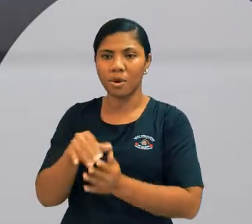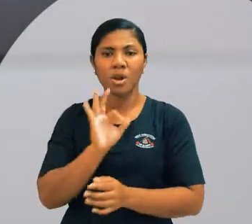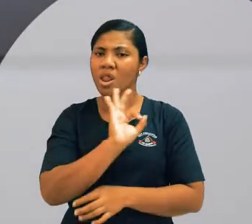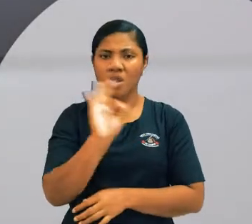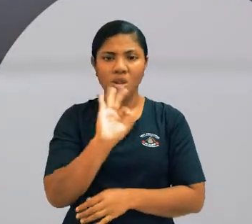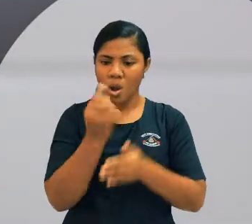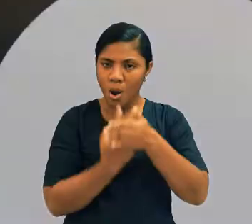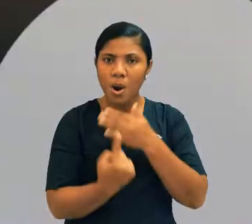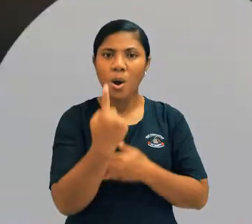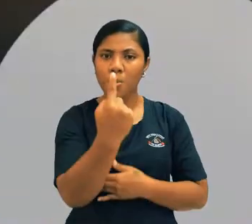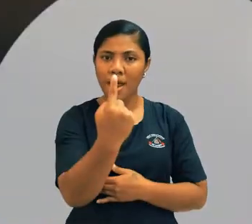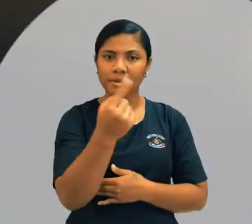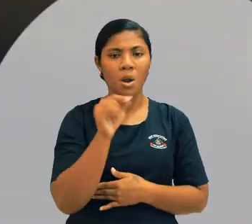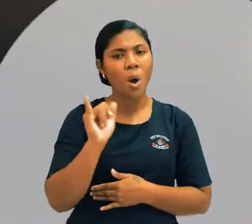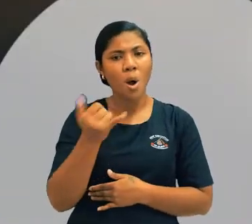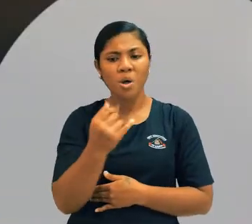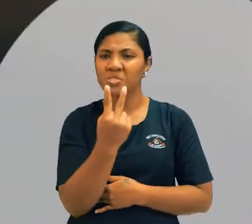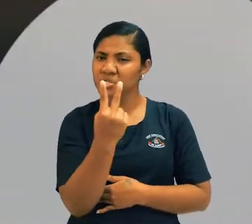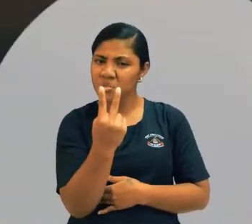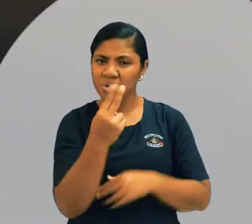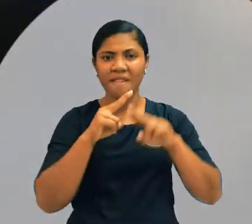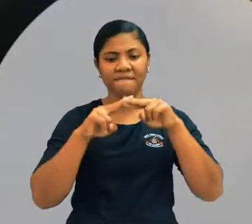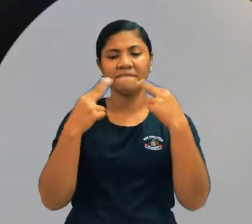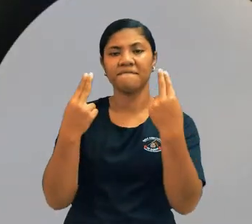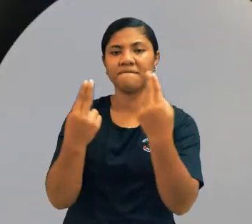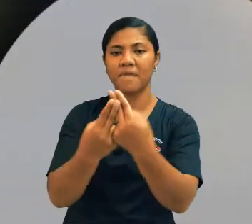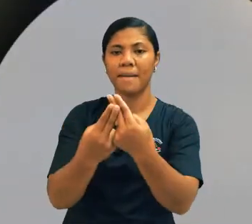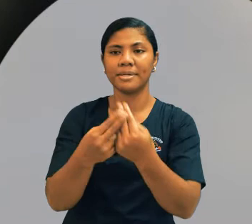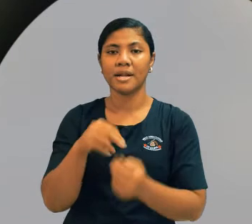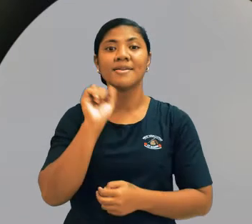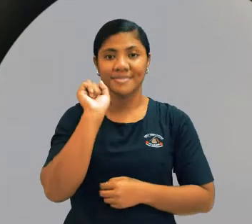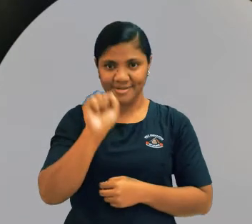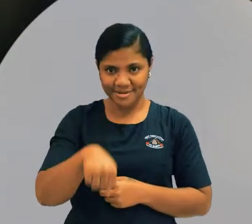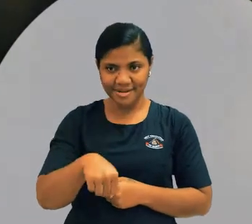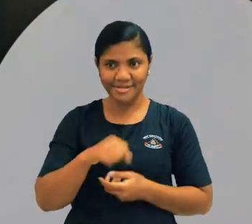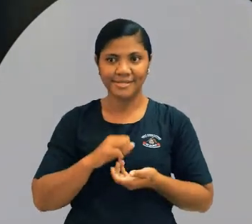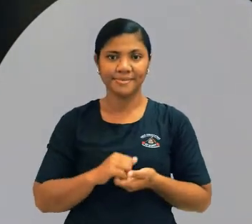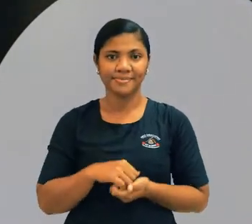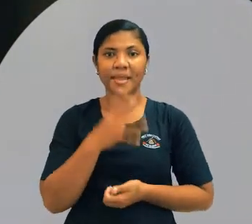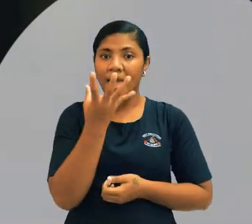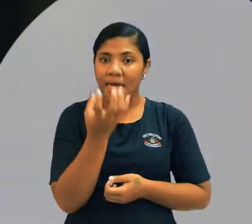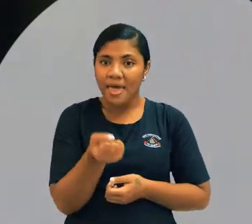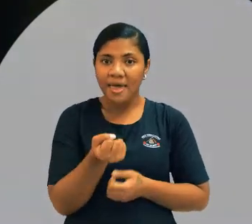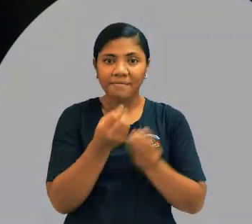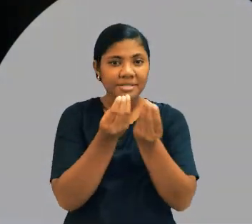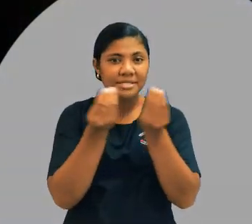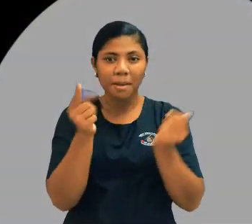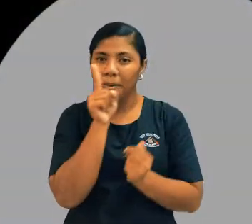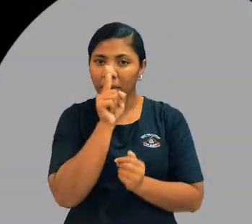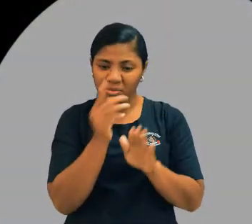families or just a few villages. You know, we've lost lives, and we don't want to go through that